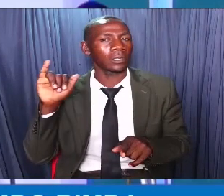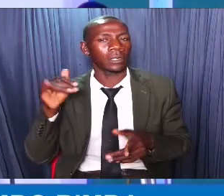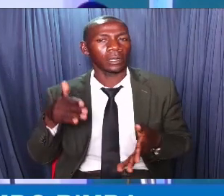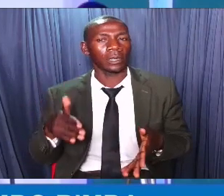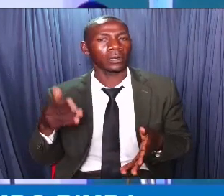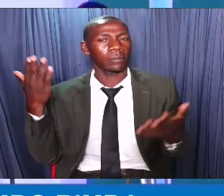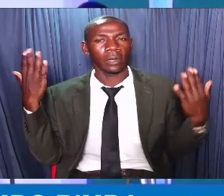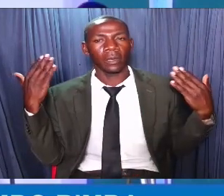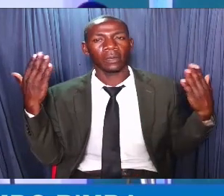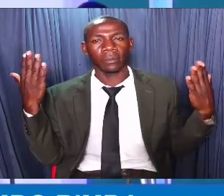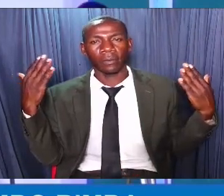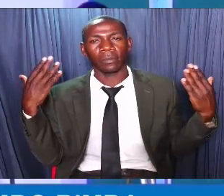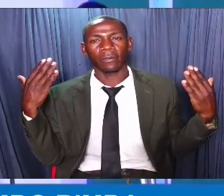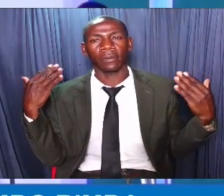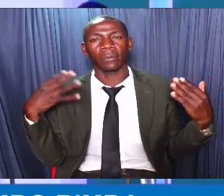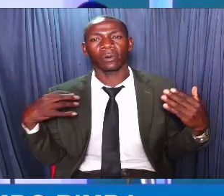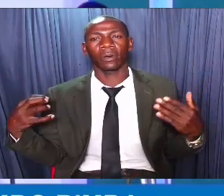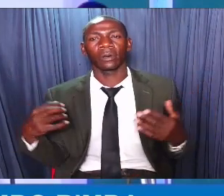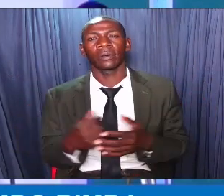na milele na milele na milele. And today and forever forever